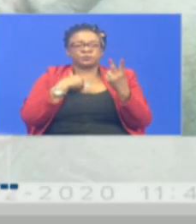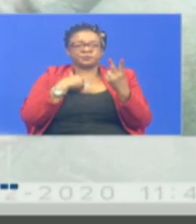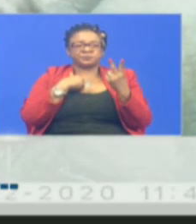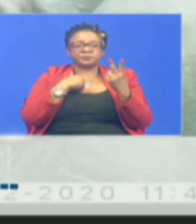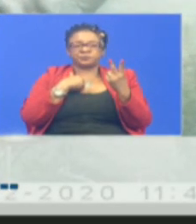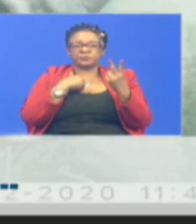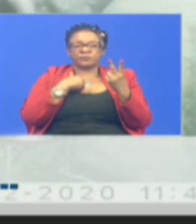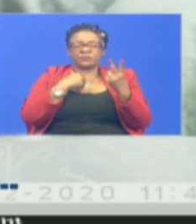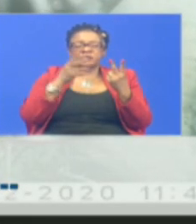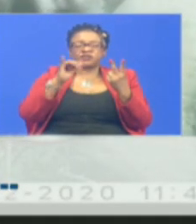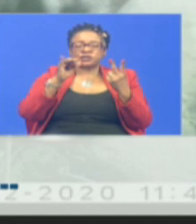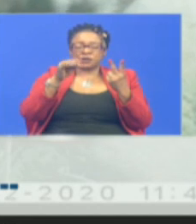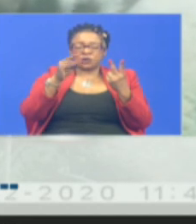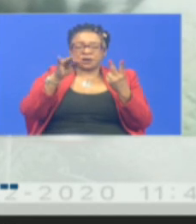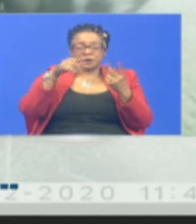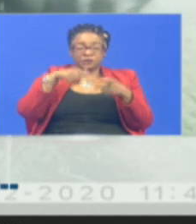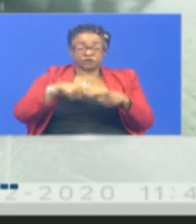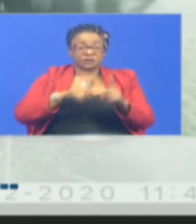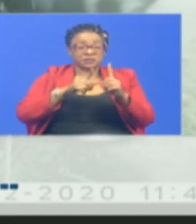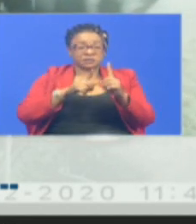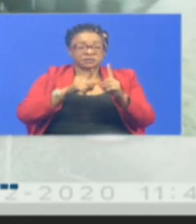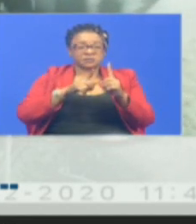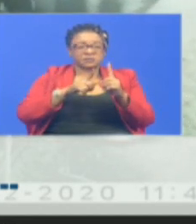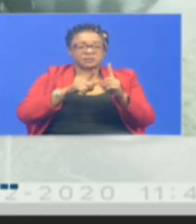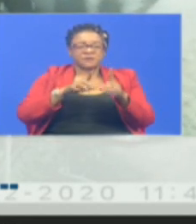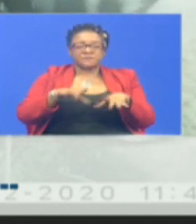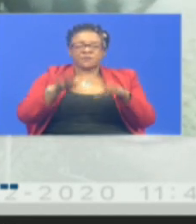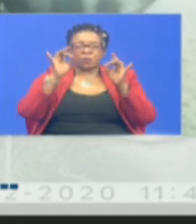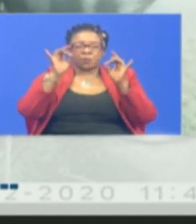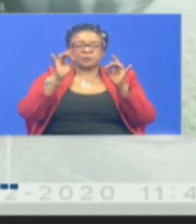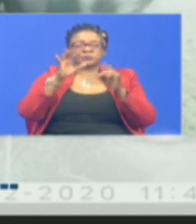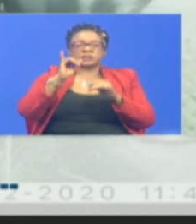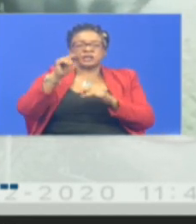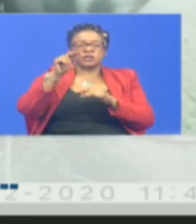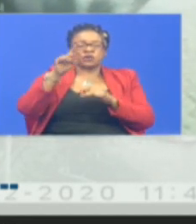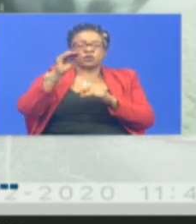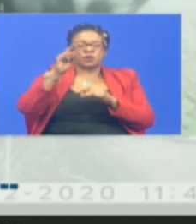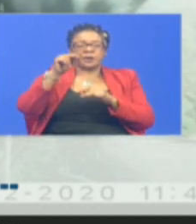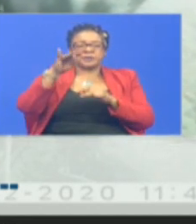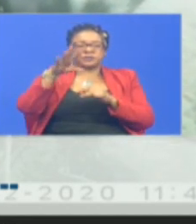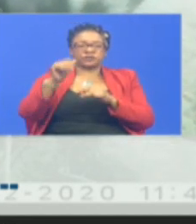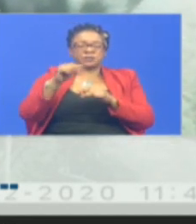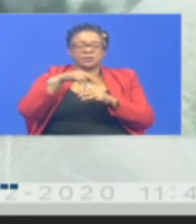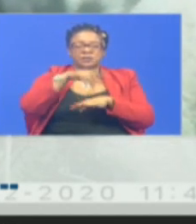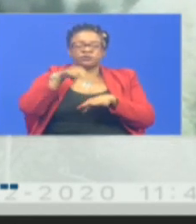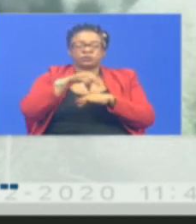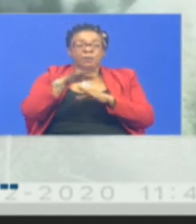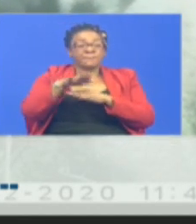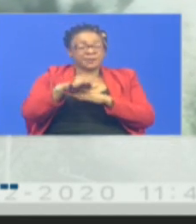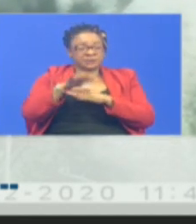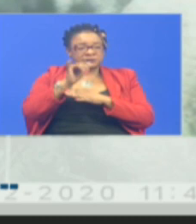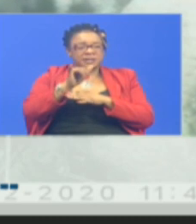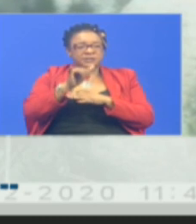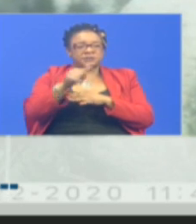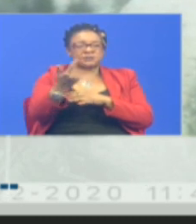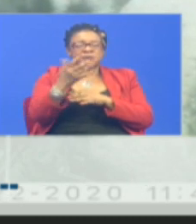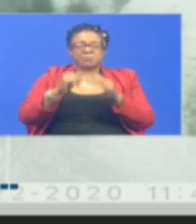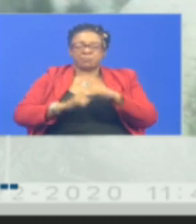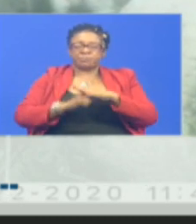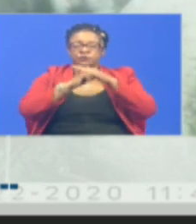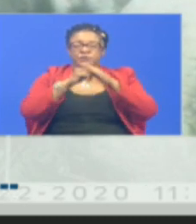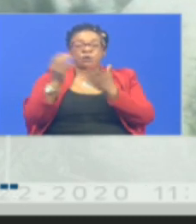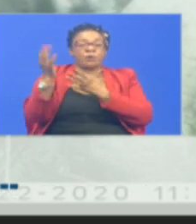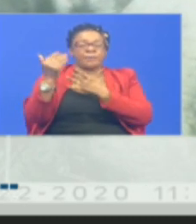Javan rhinoceros calves spotted in an Indonesian national park. And this boosts the hope for the